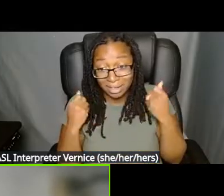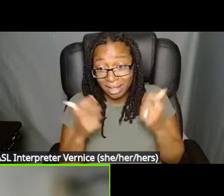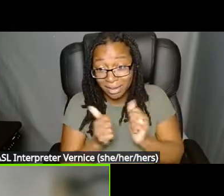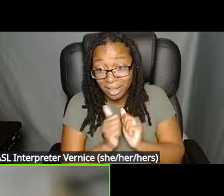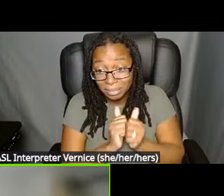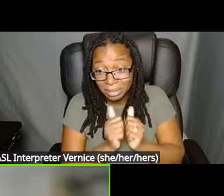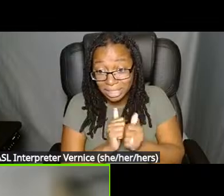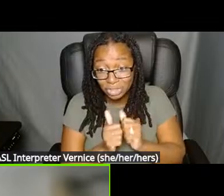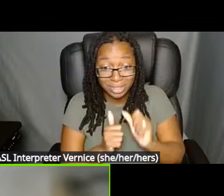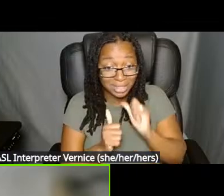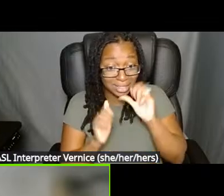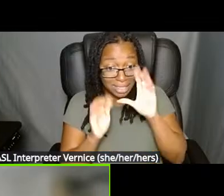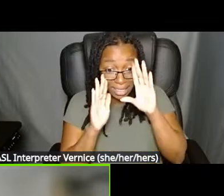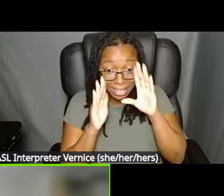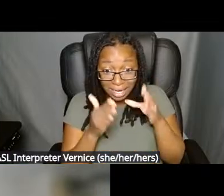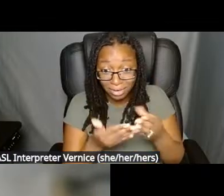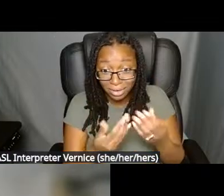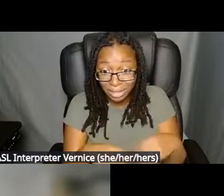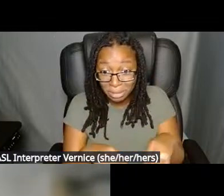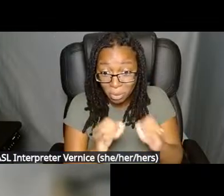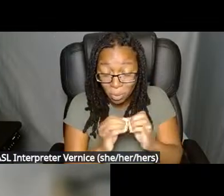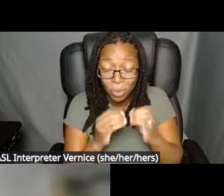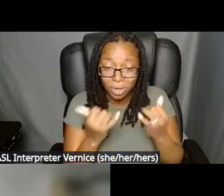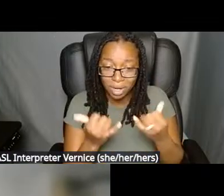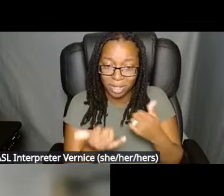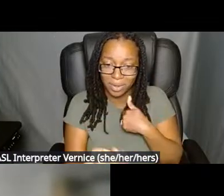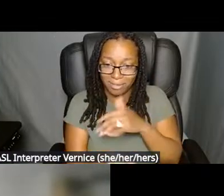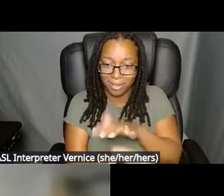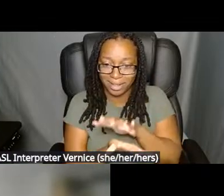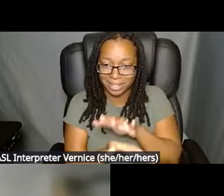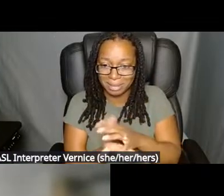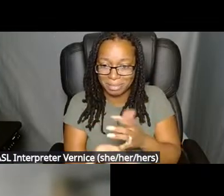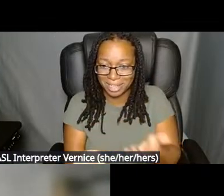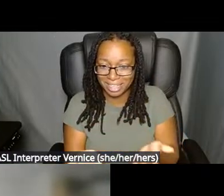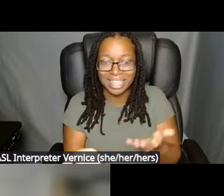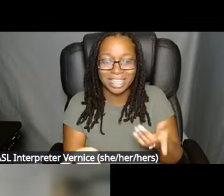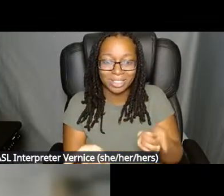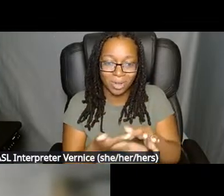how you like, to be honest. Follow your heart. Yeah. Well, that makes